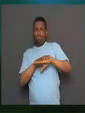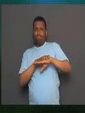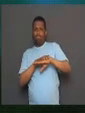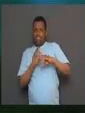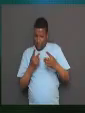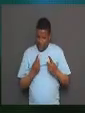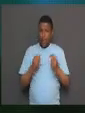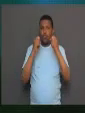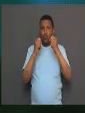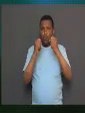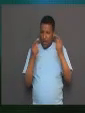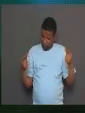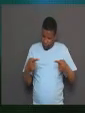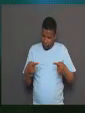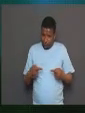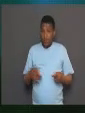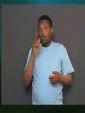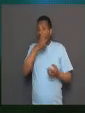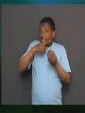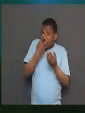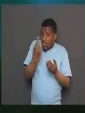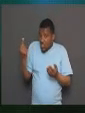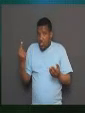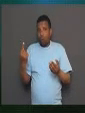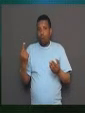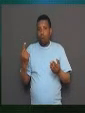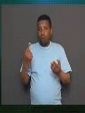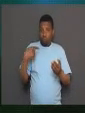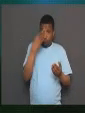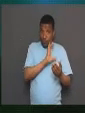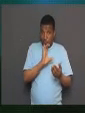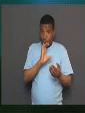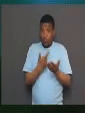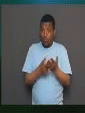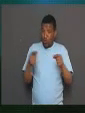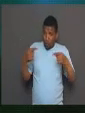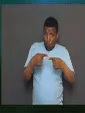Try to match each attribute with the corresponding layer.